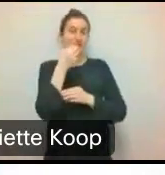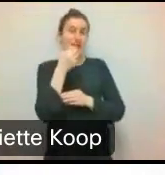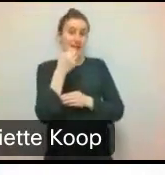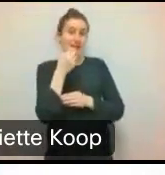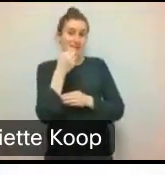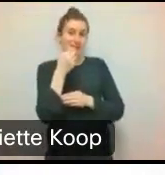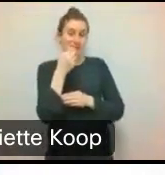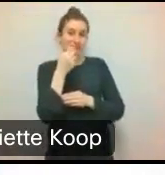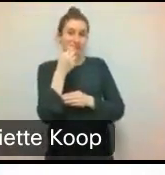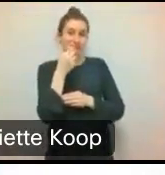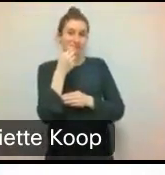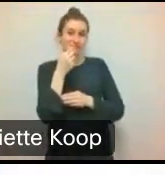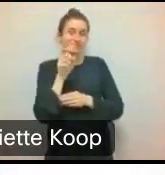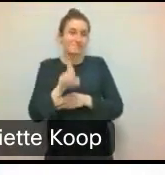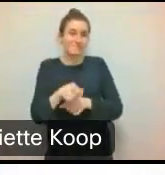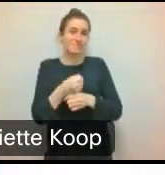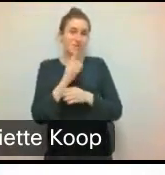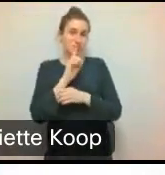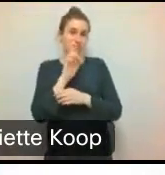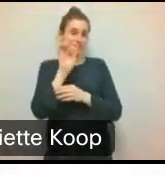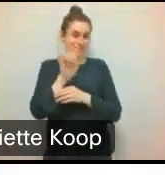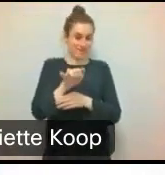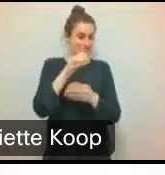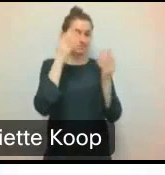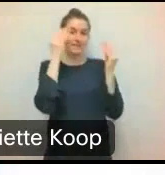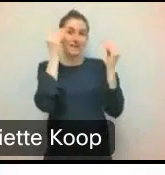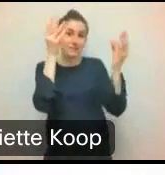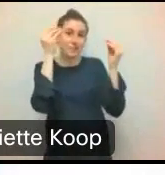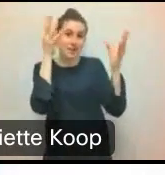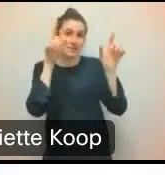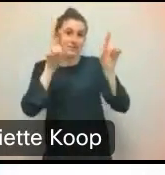make sure that that information passes all the tests.